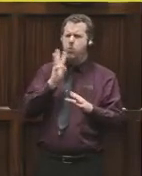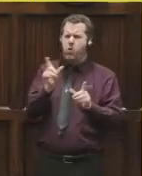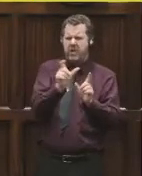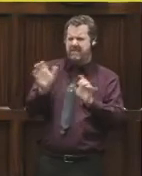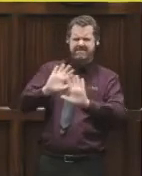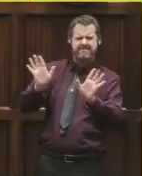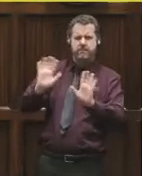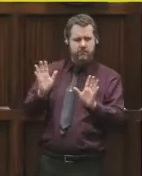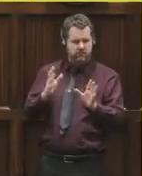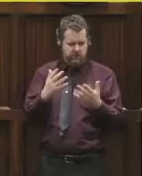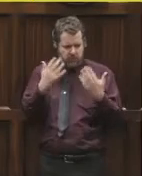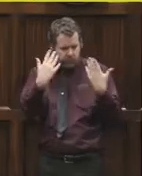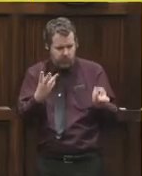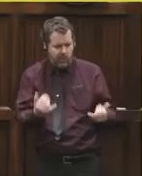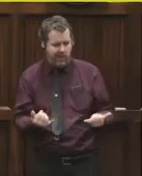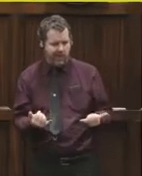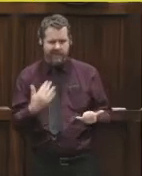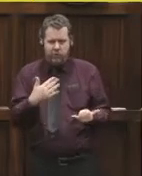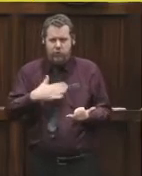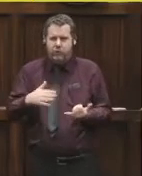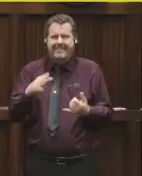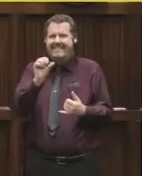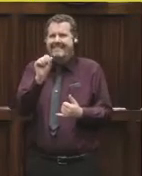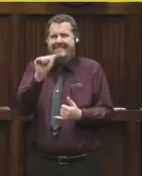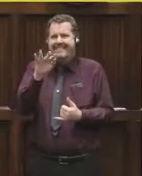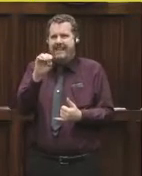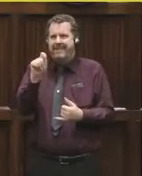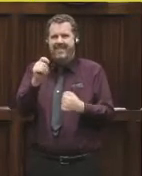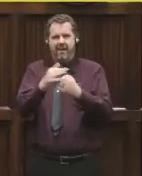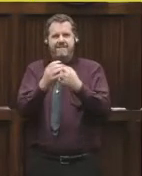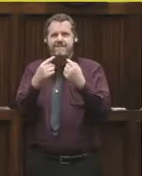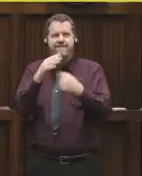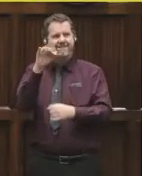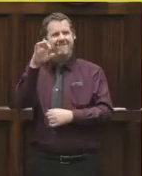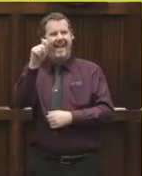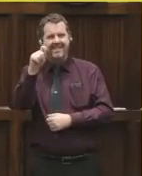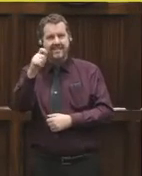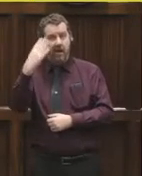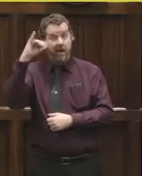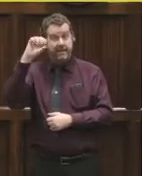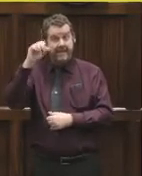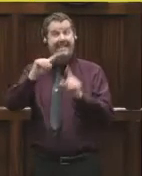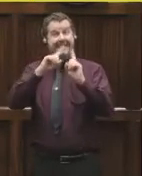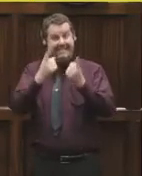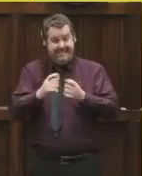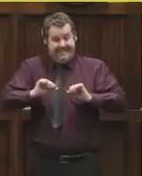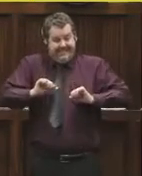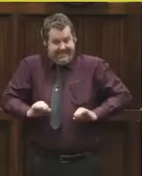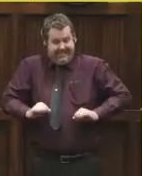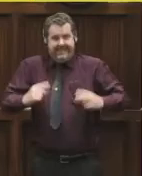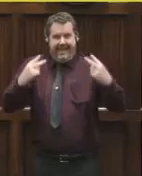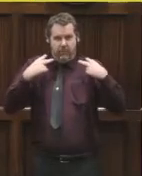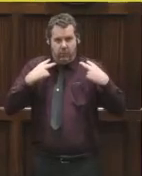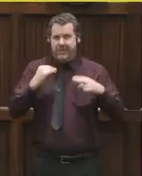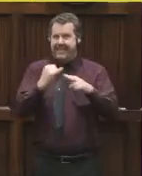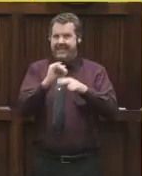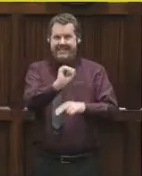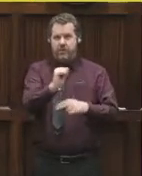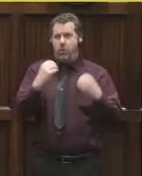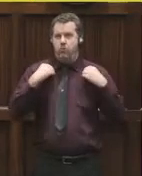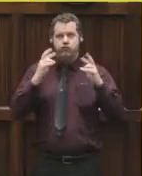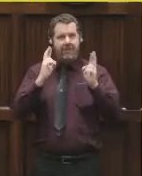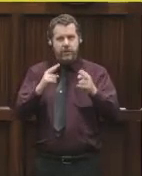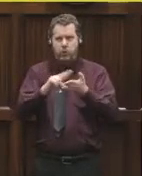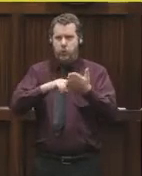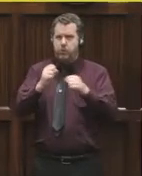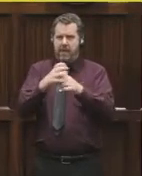It's making a statement of fact about ISL being an indigenous language in its own right, used by a sizeable minority